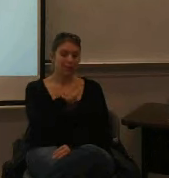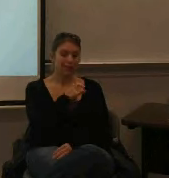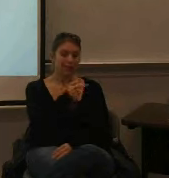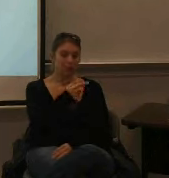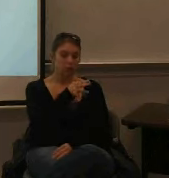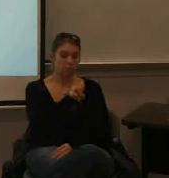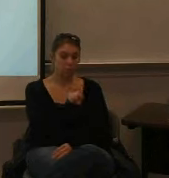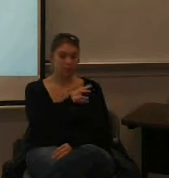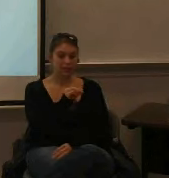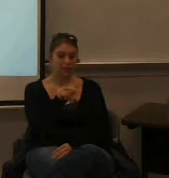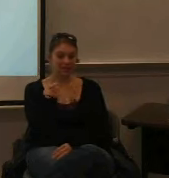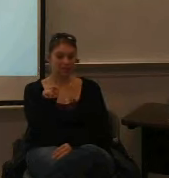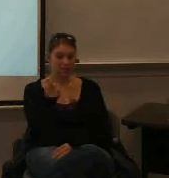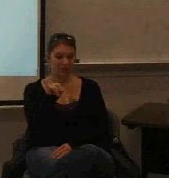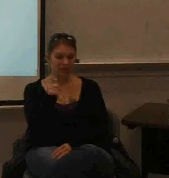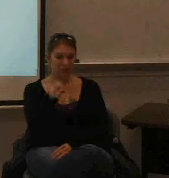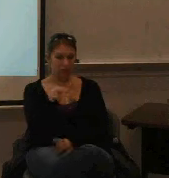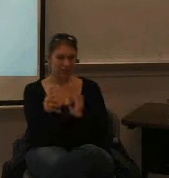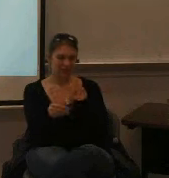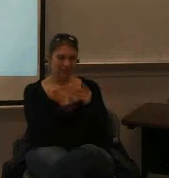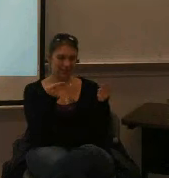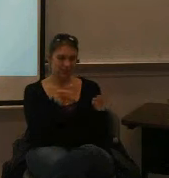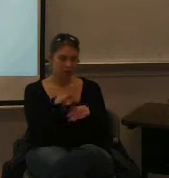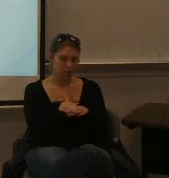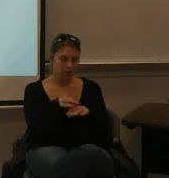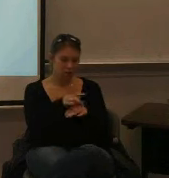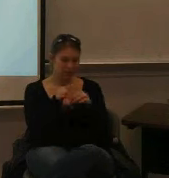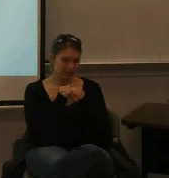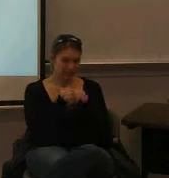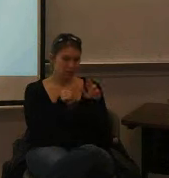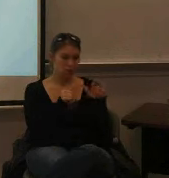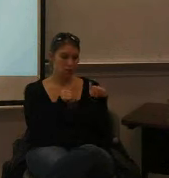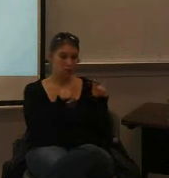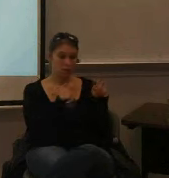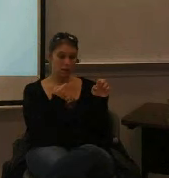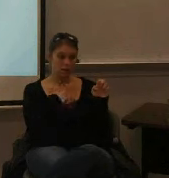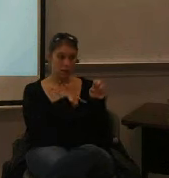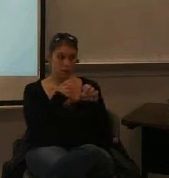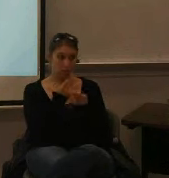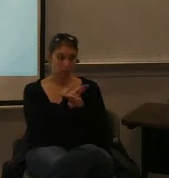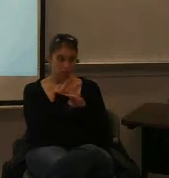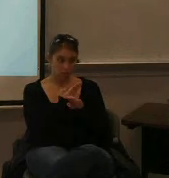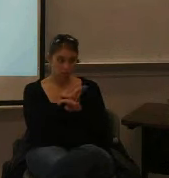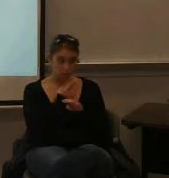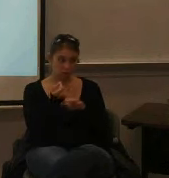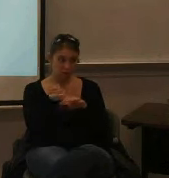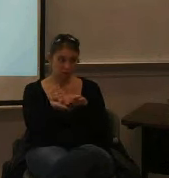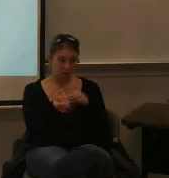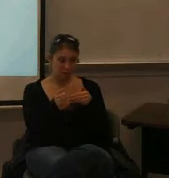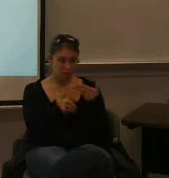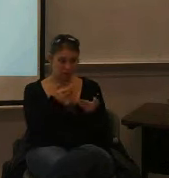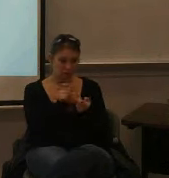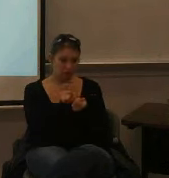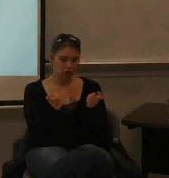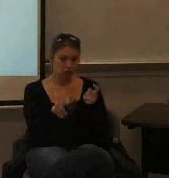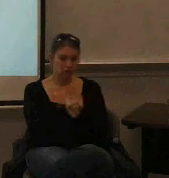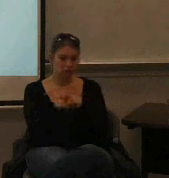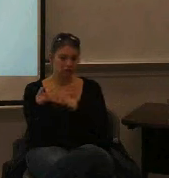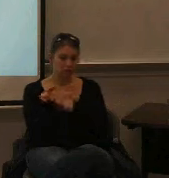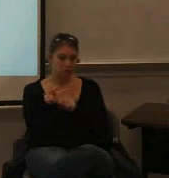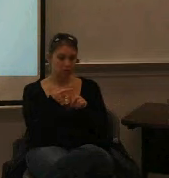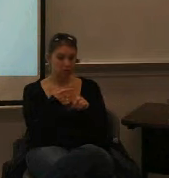all the nitrogen fixation that occurs on Earth together, the rate that we're using Haber-Bosch process to convert nitrogen gas